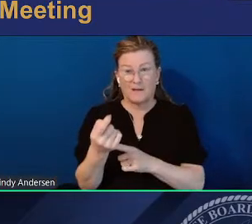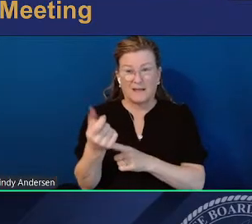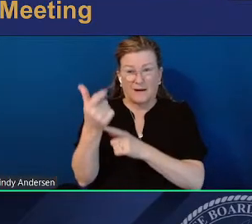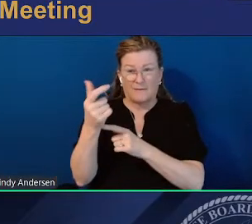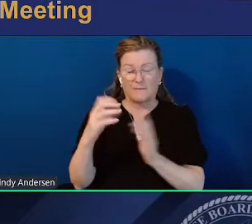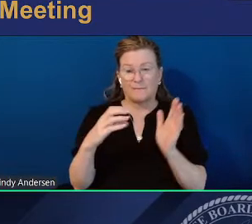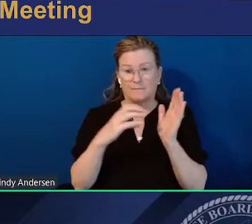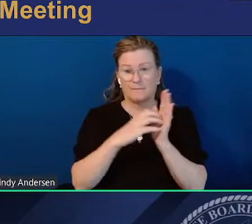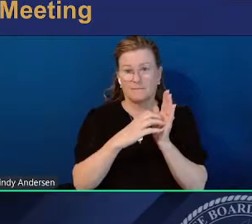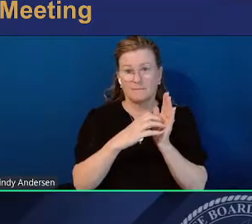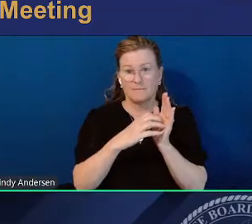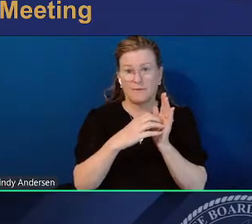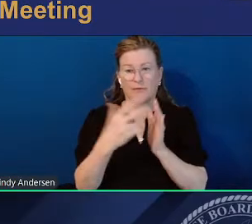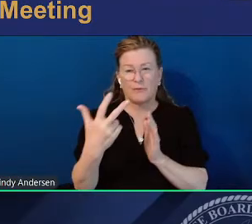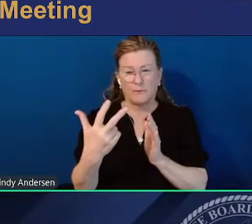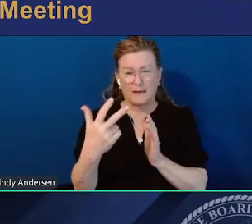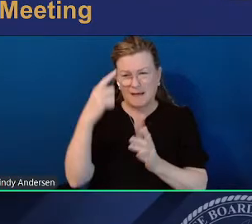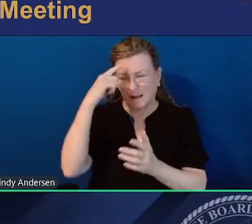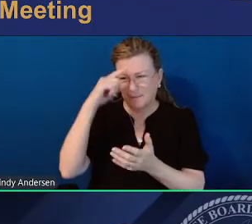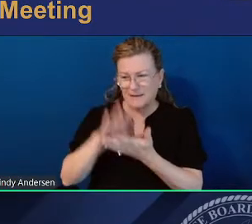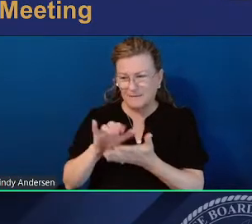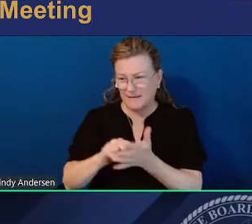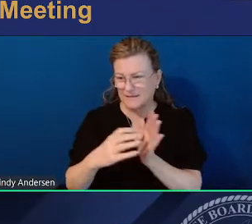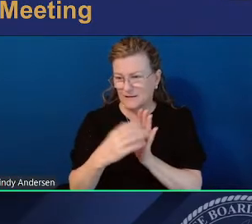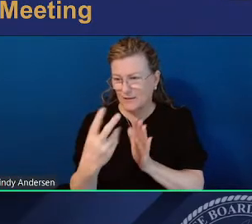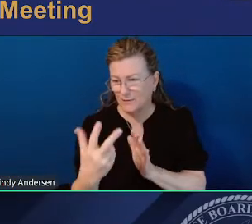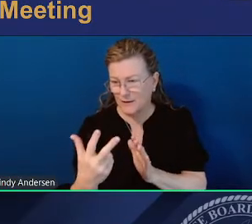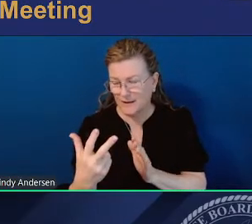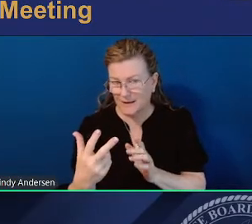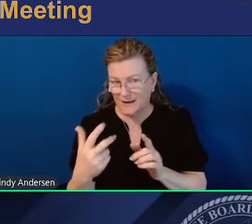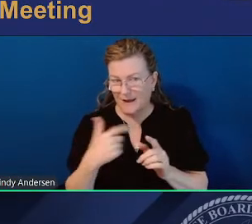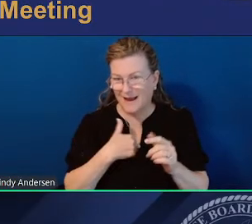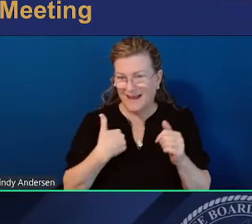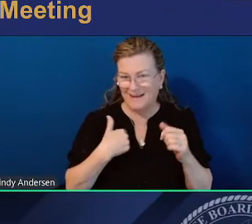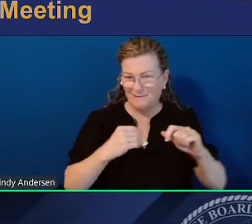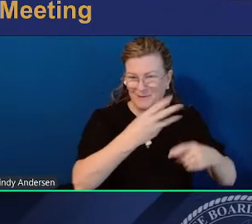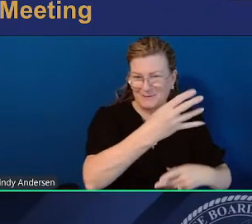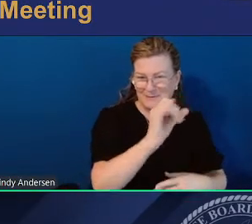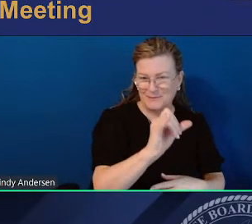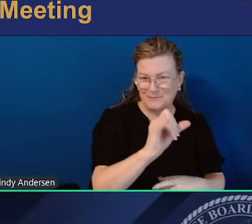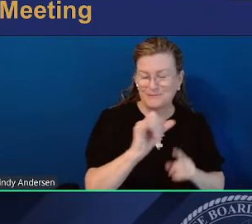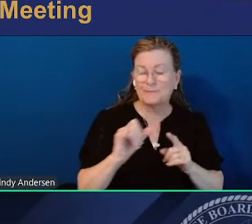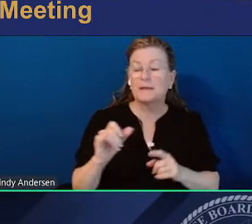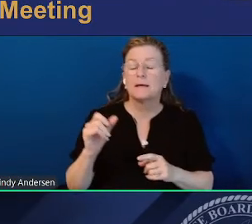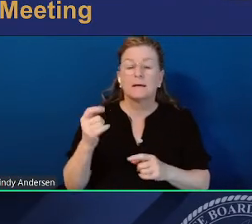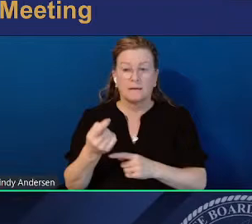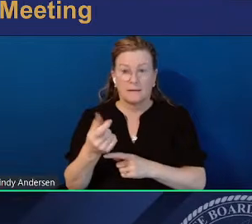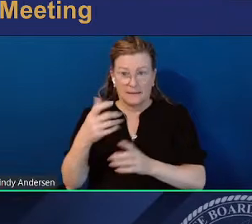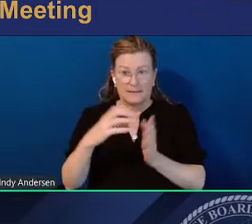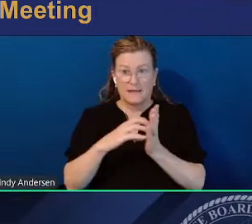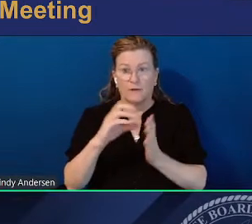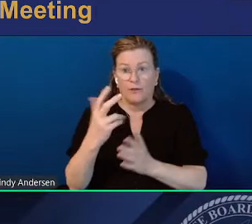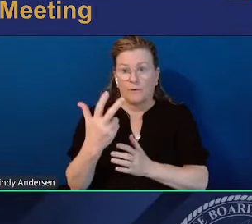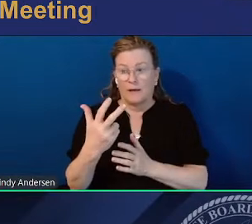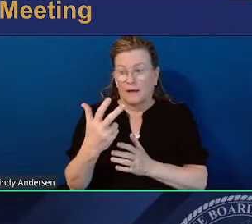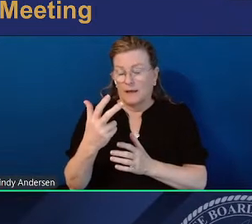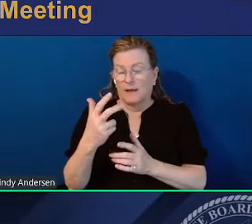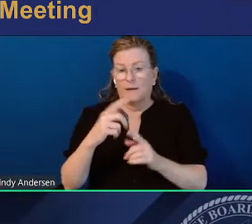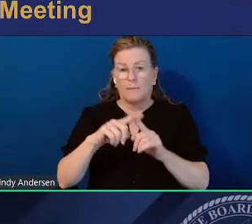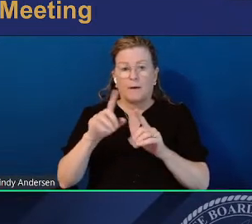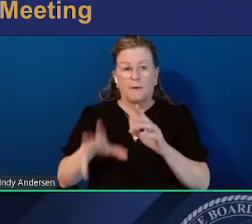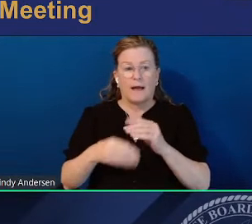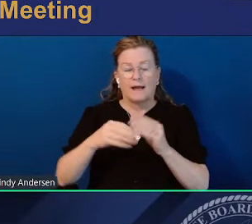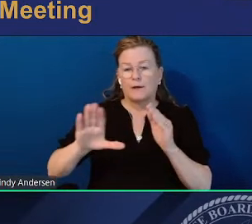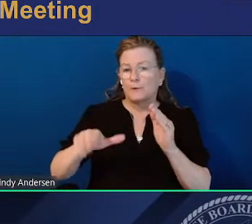section 3, I believe it was. Please hold, I also have it on my screen. We've gotten rid of section 3 and we've added a brand